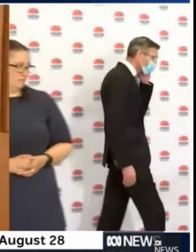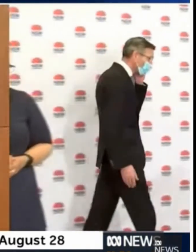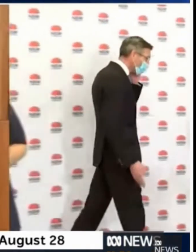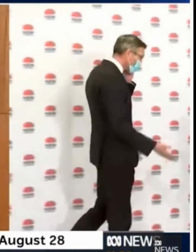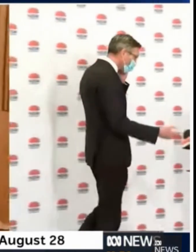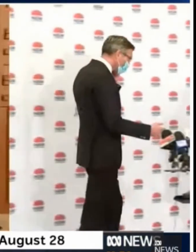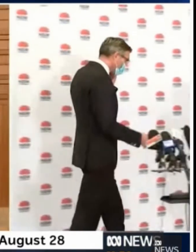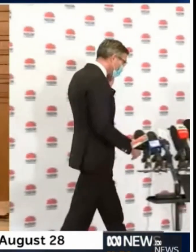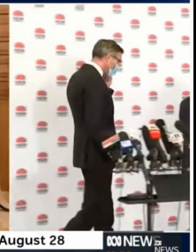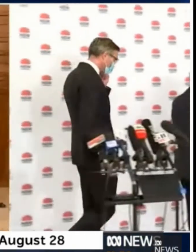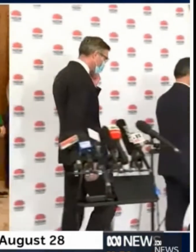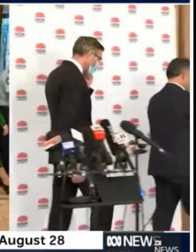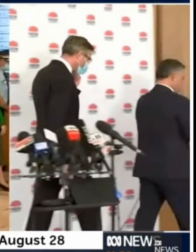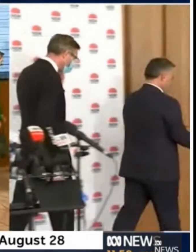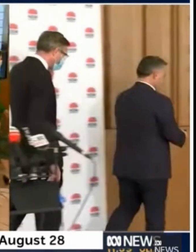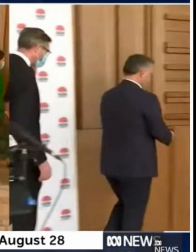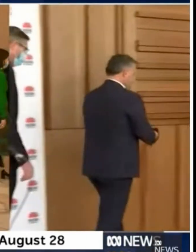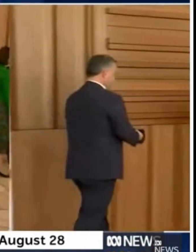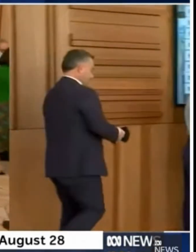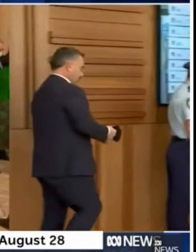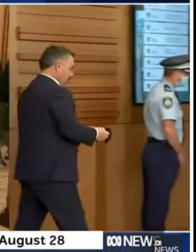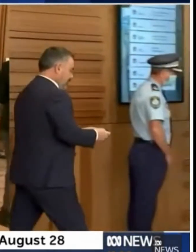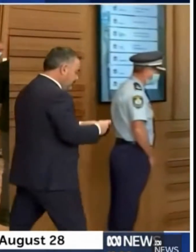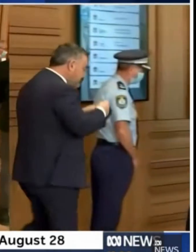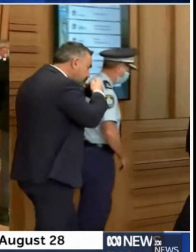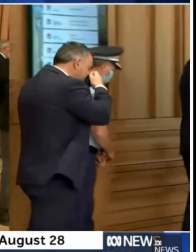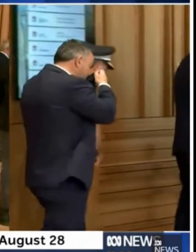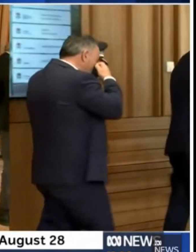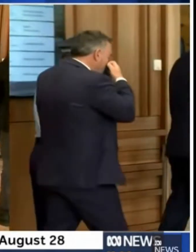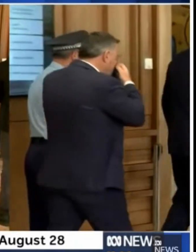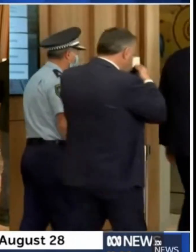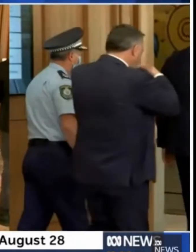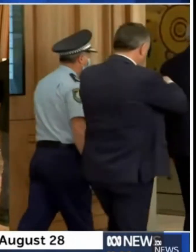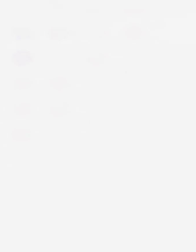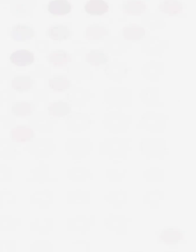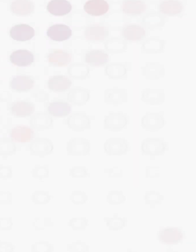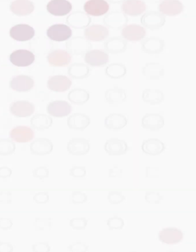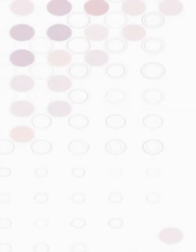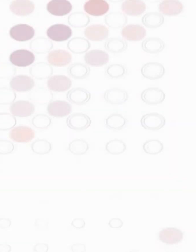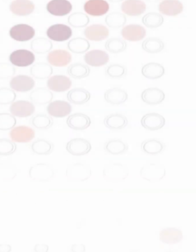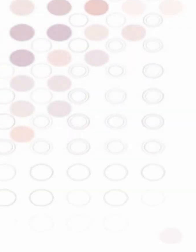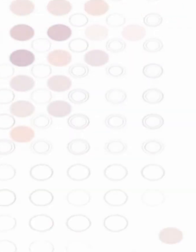Darren Maguire was lending government with legitimacy to companies involved in massive fraud? So that's the latest from